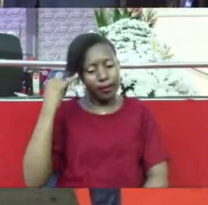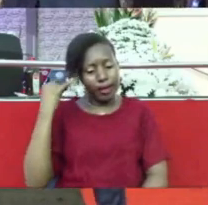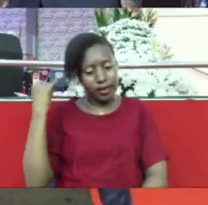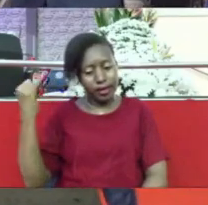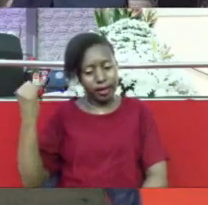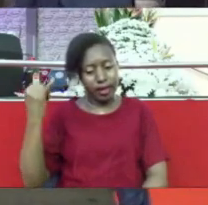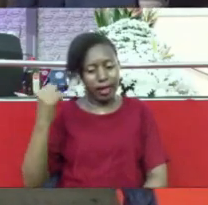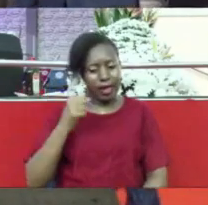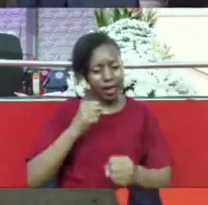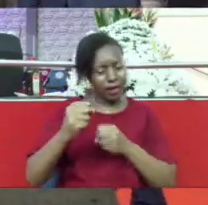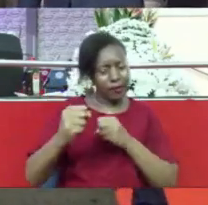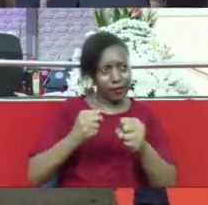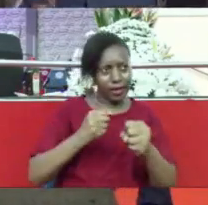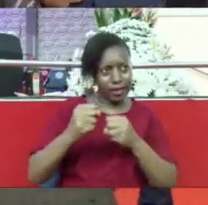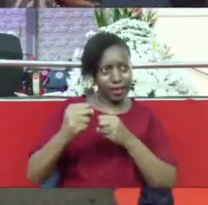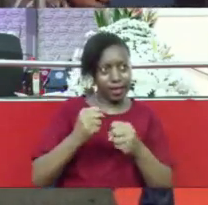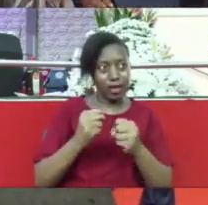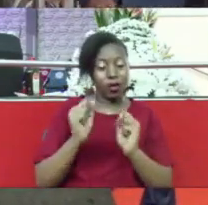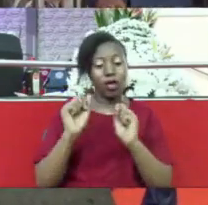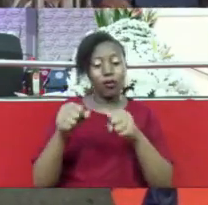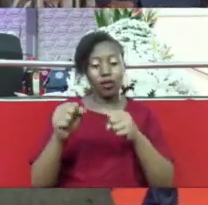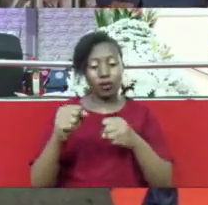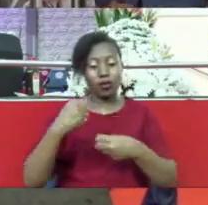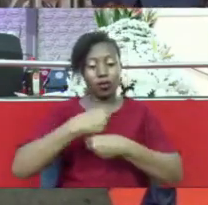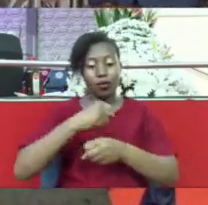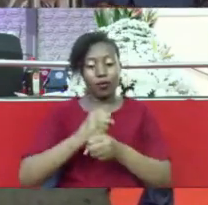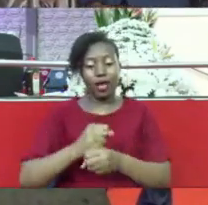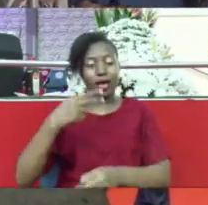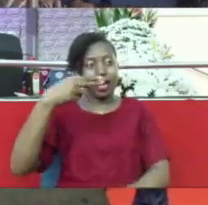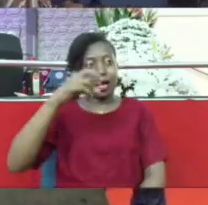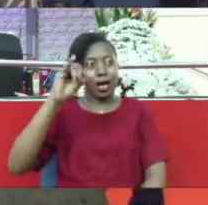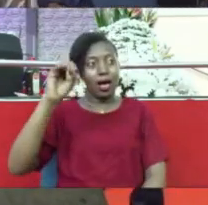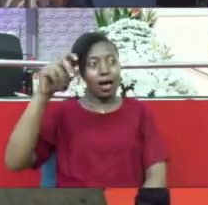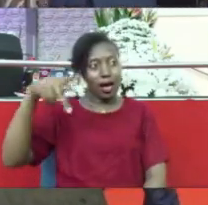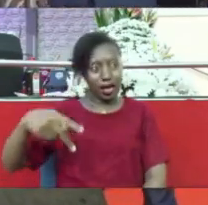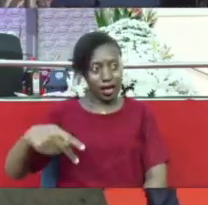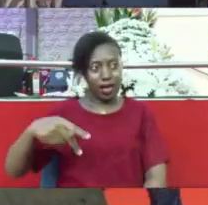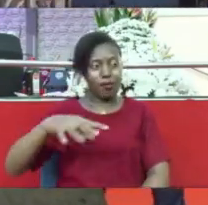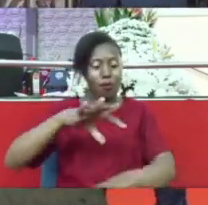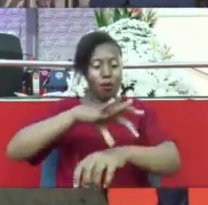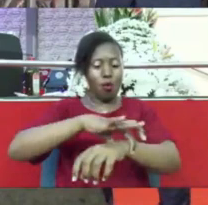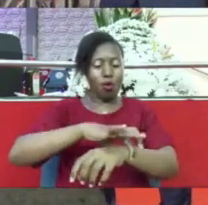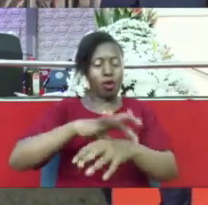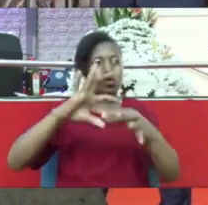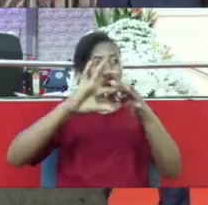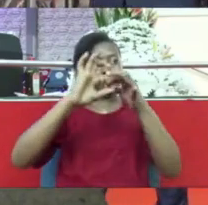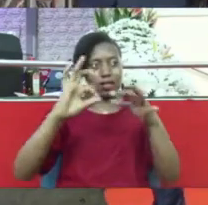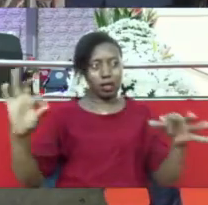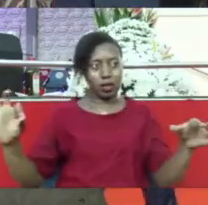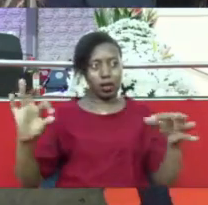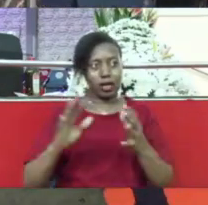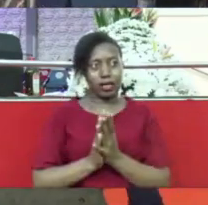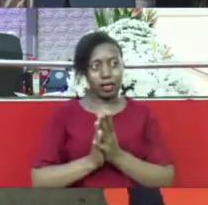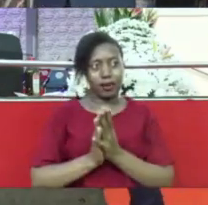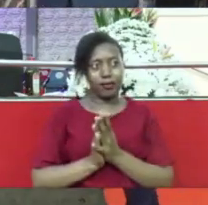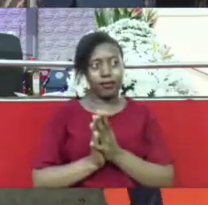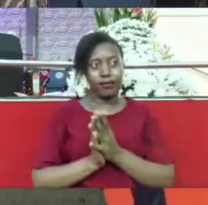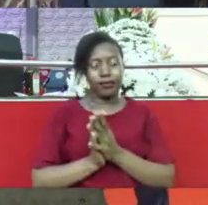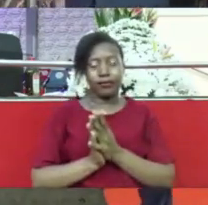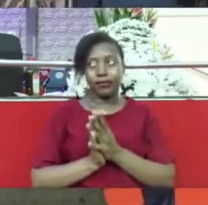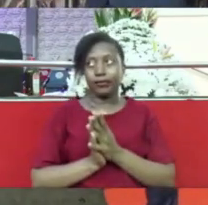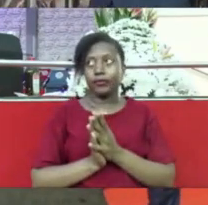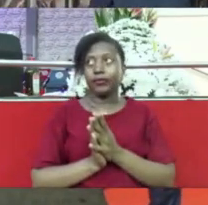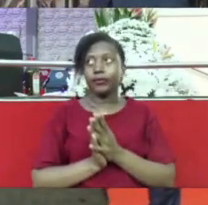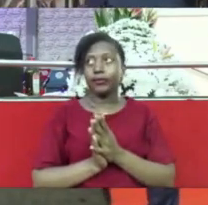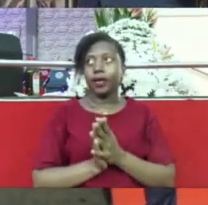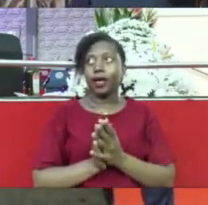Can you imagine the fighting that would cause a hip bone to dislocate. Tazama pigano kama ile tafanya mguu utoke katika sehemu yake.